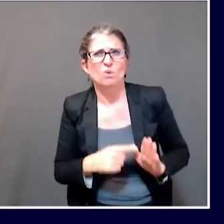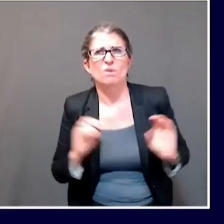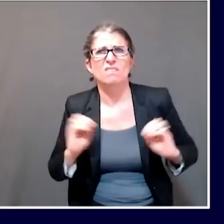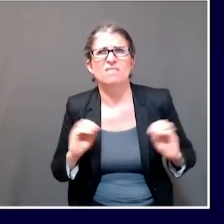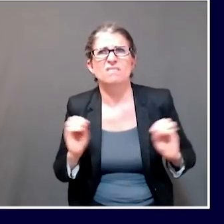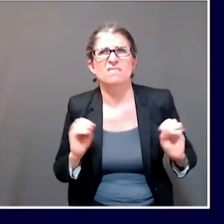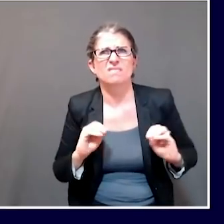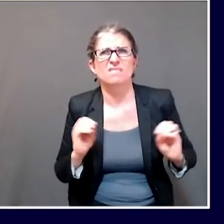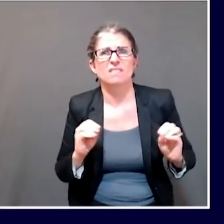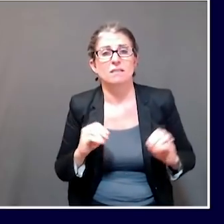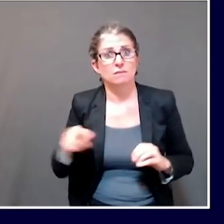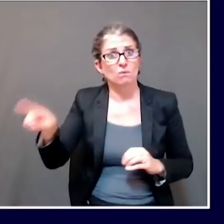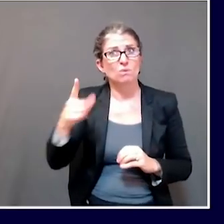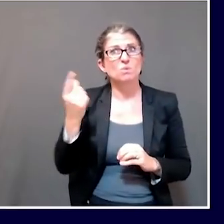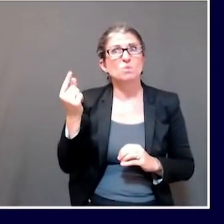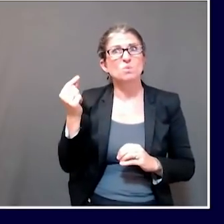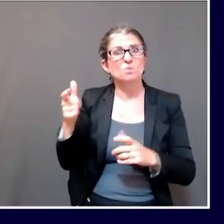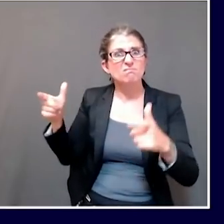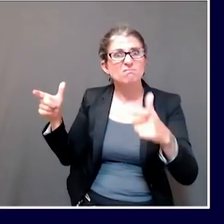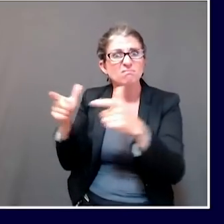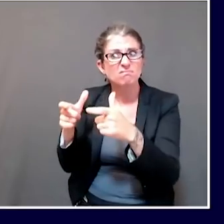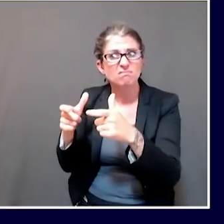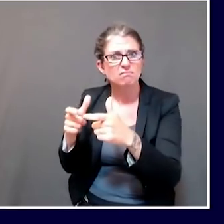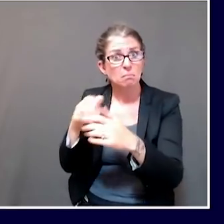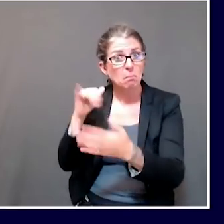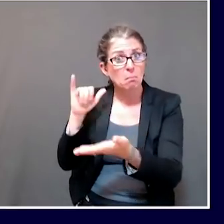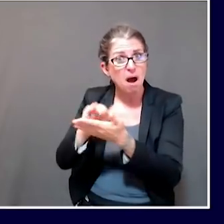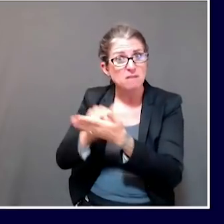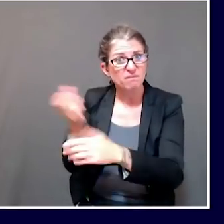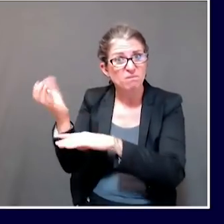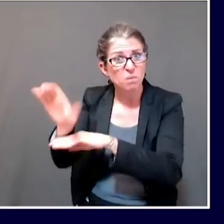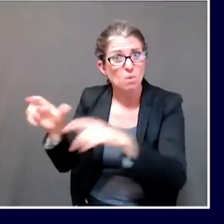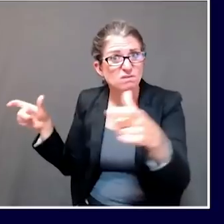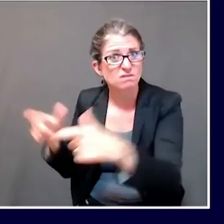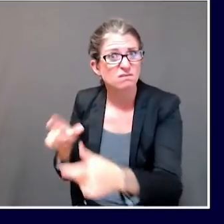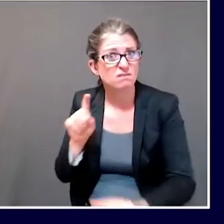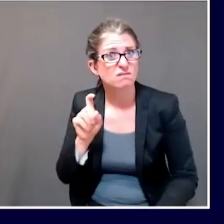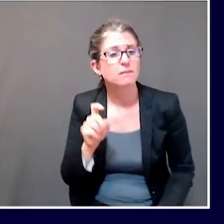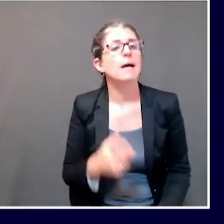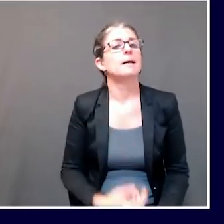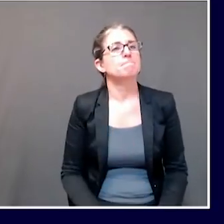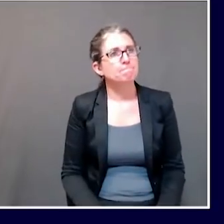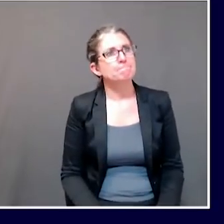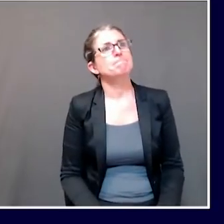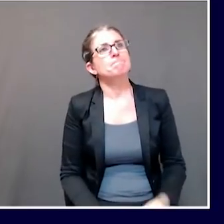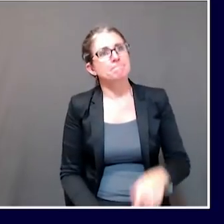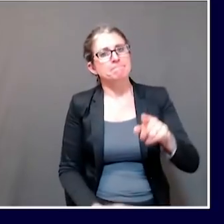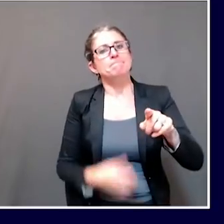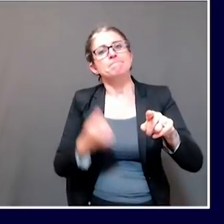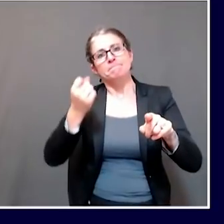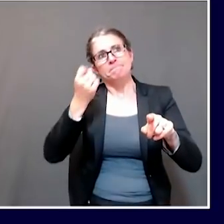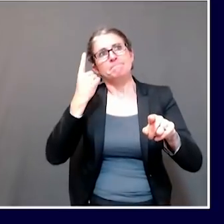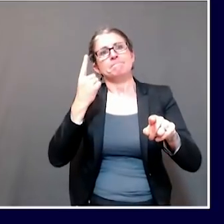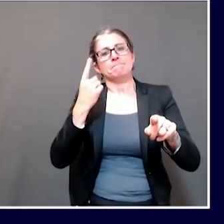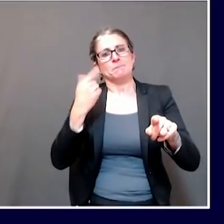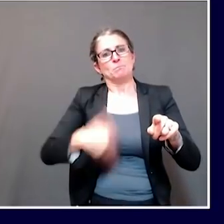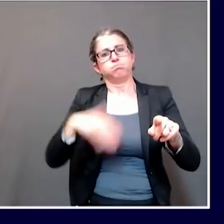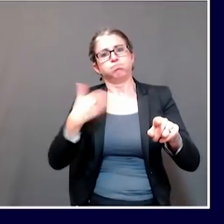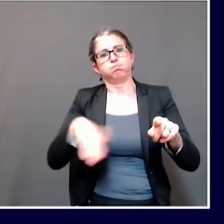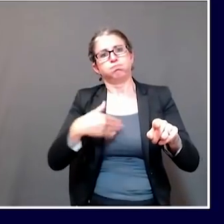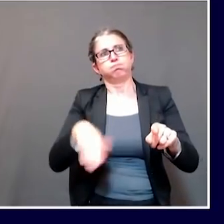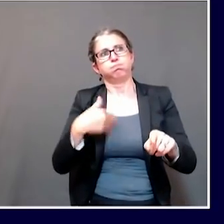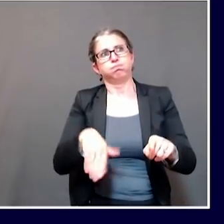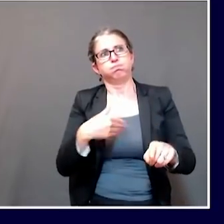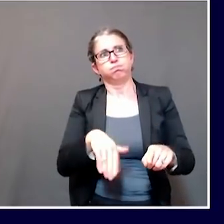there is no exemption for folks in this situation. We understand that medical treatment if someone is going to Boston or to any other state,